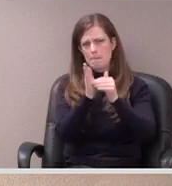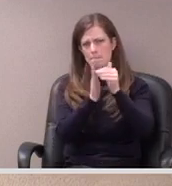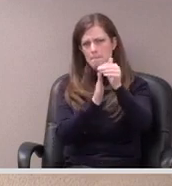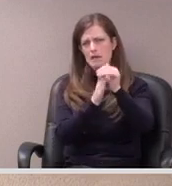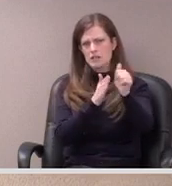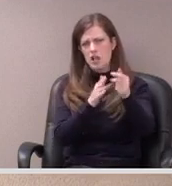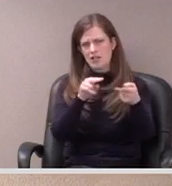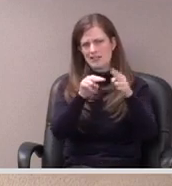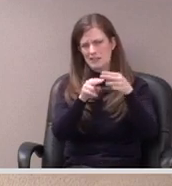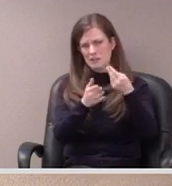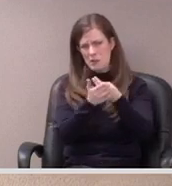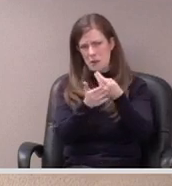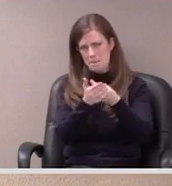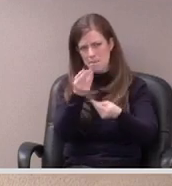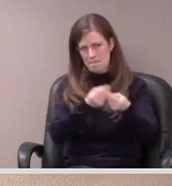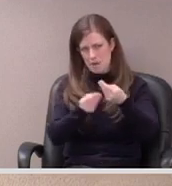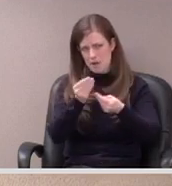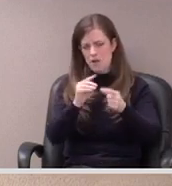budget. However, you're also